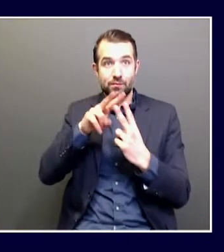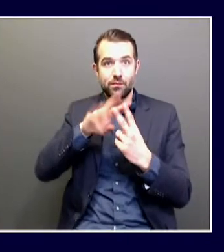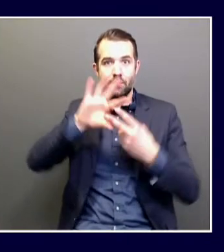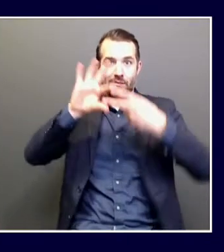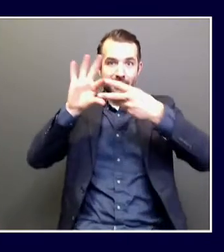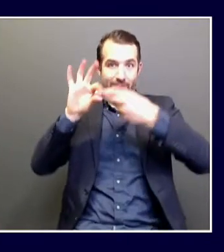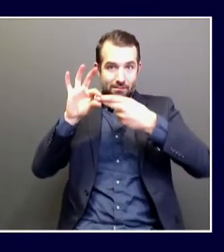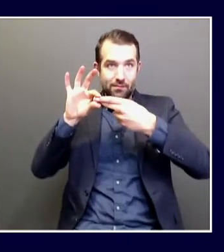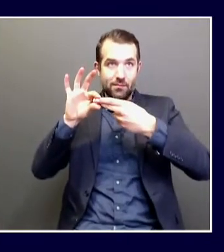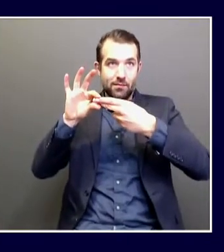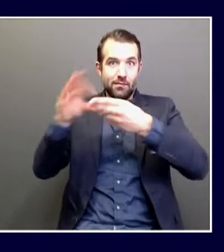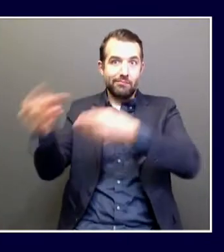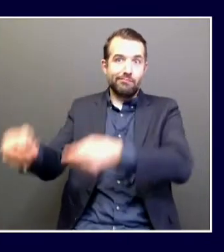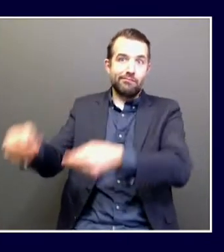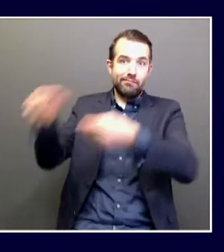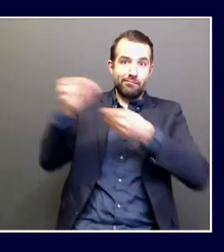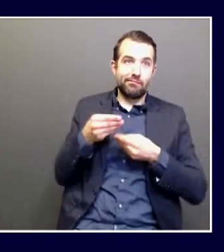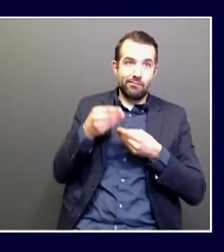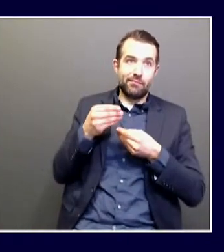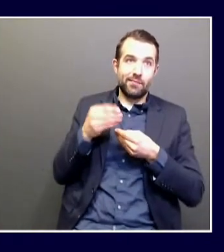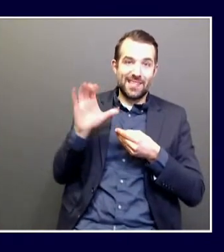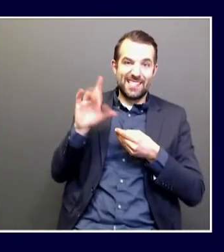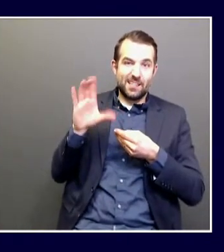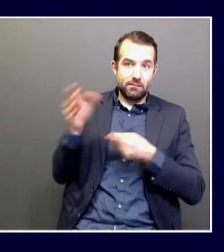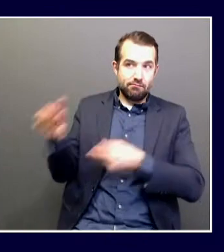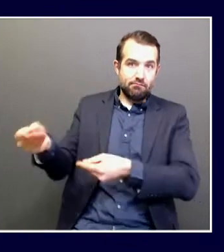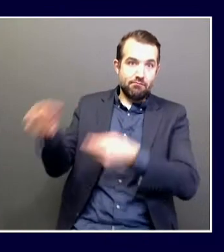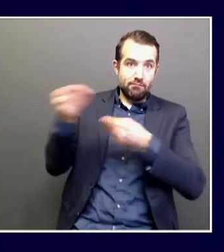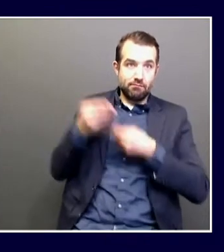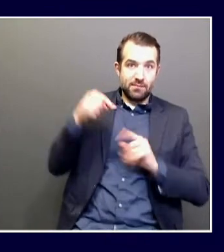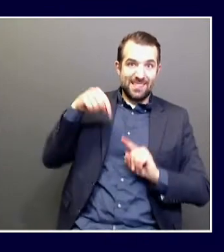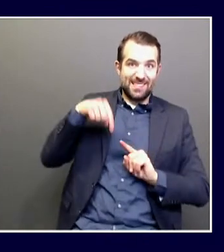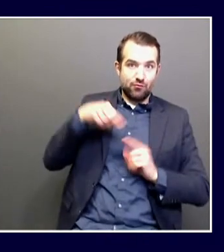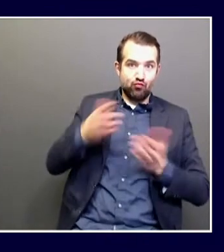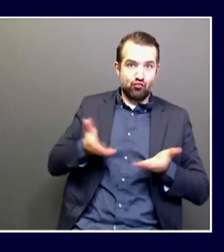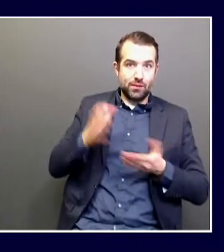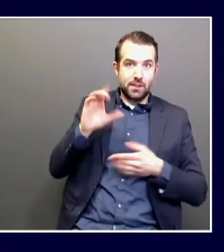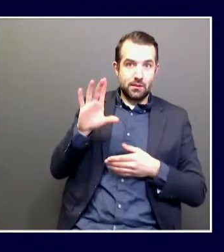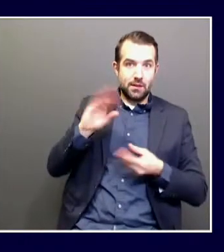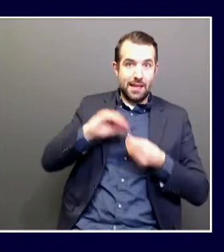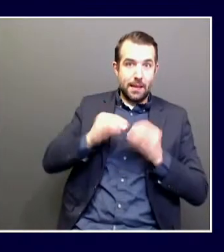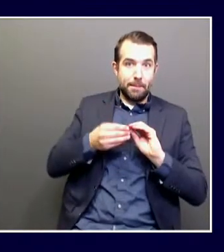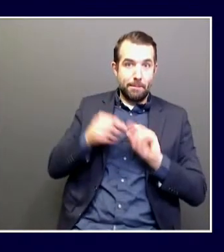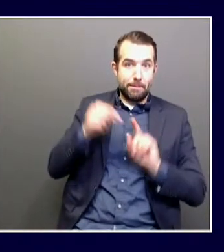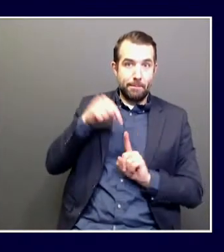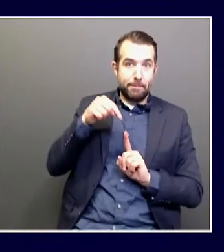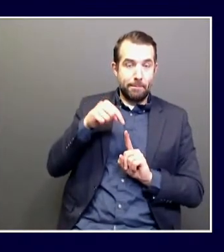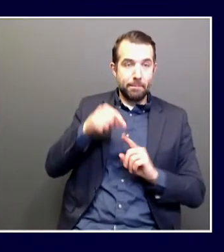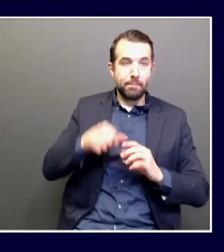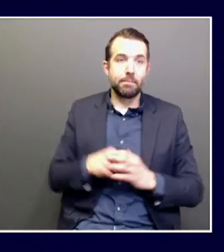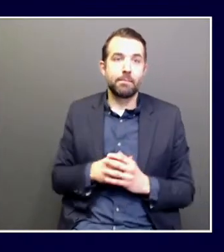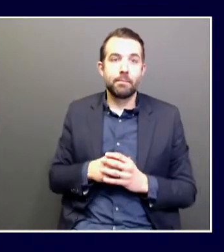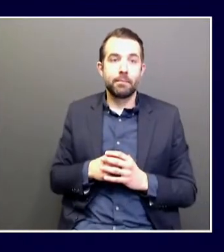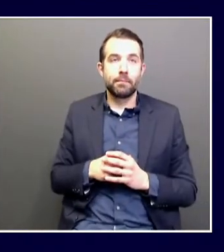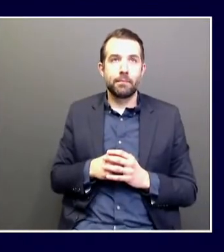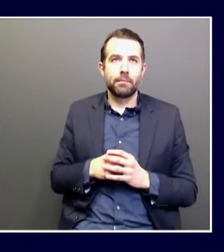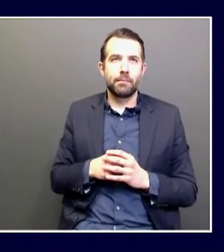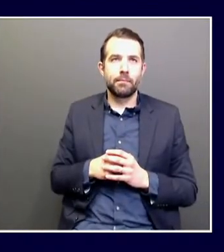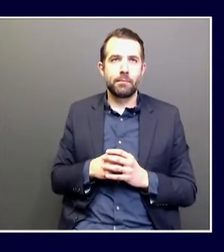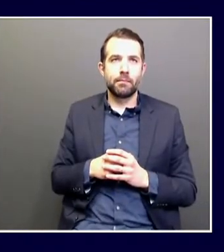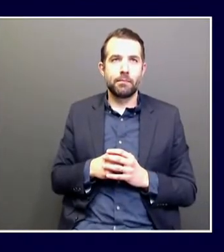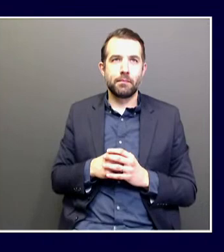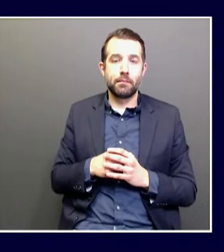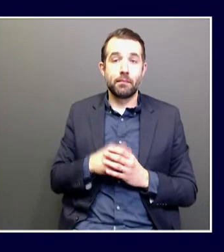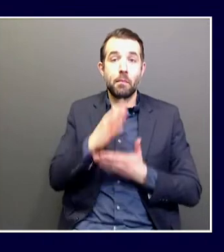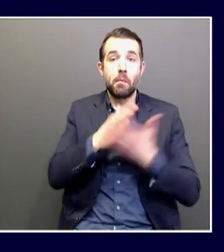and certain groups that receive antigen tests from the Maine CDC are required to report those results to us as part of the deal. For